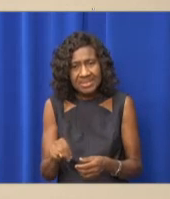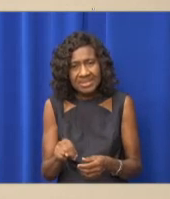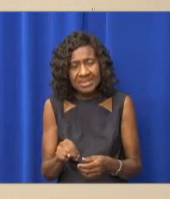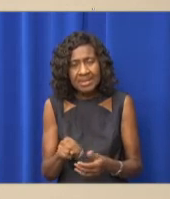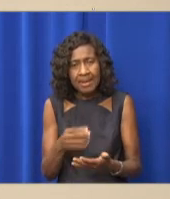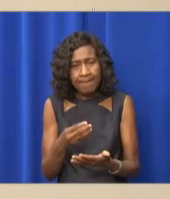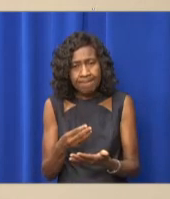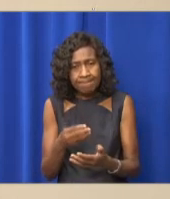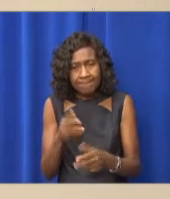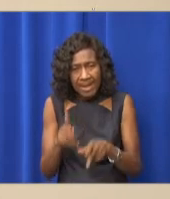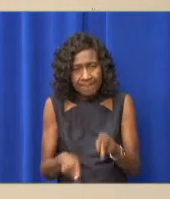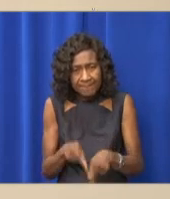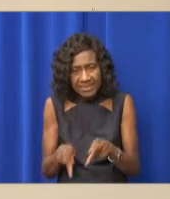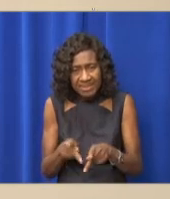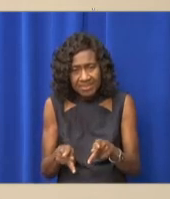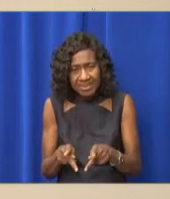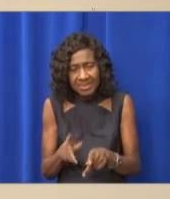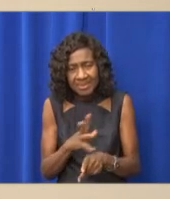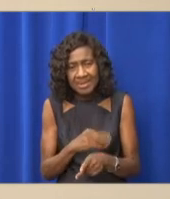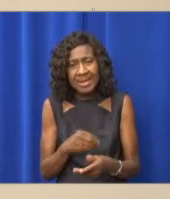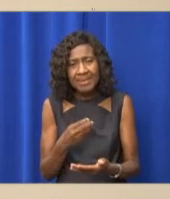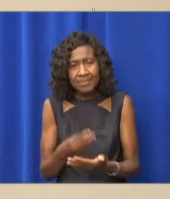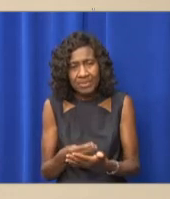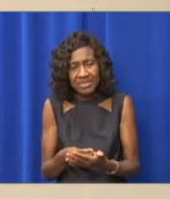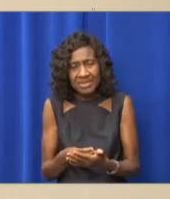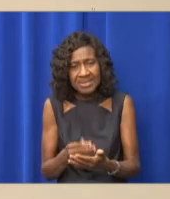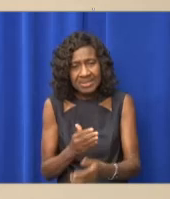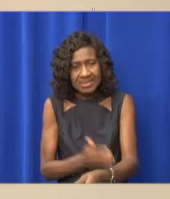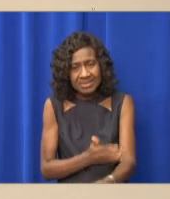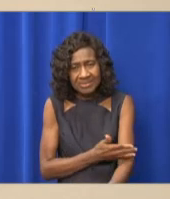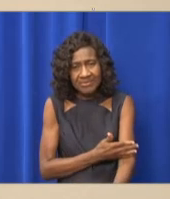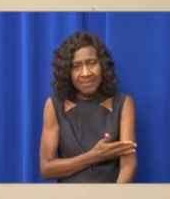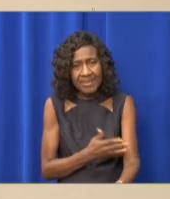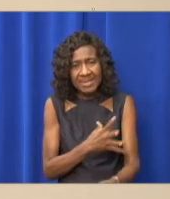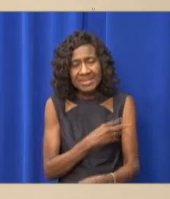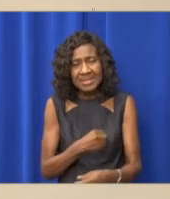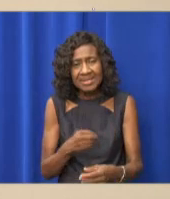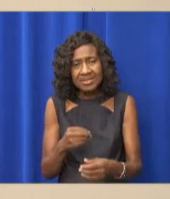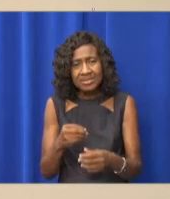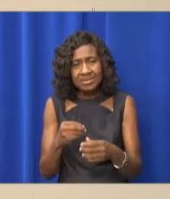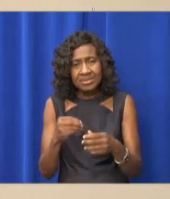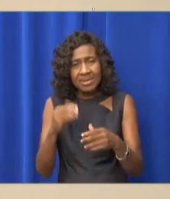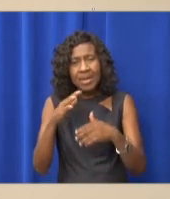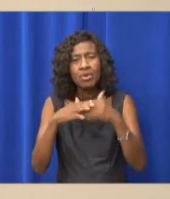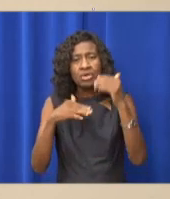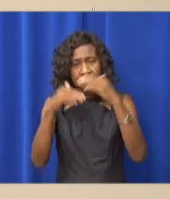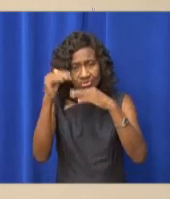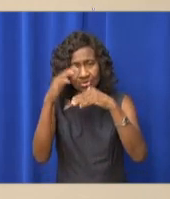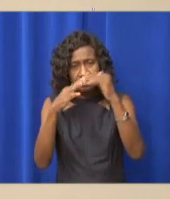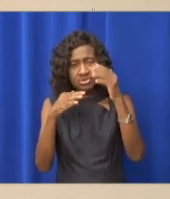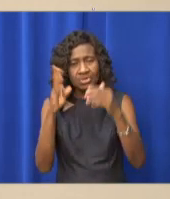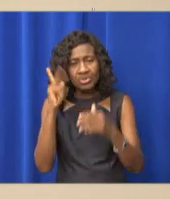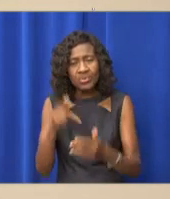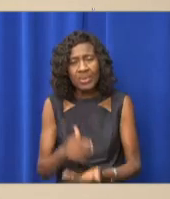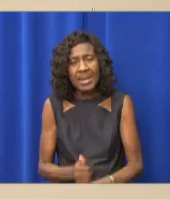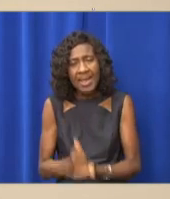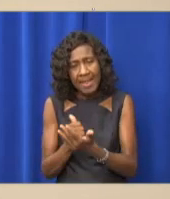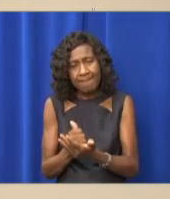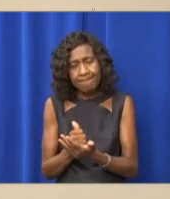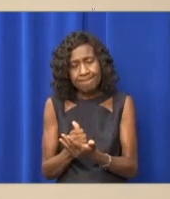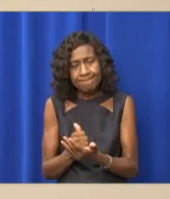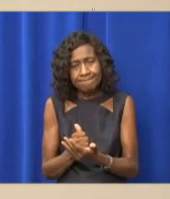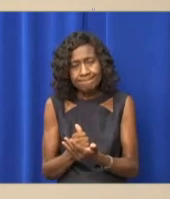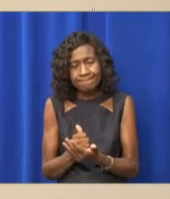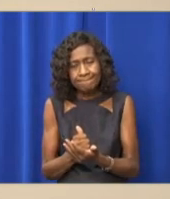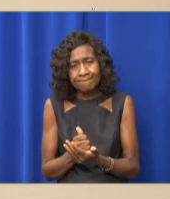money. Development and construction, we think, can go a long way to help to plug that huge gap that there